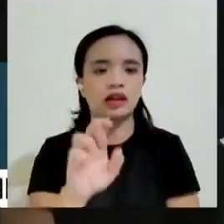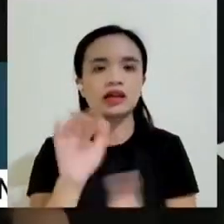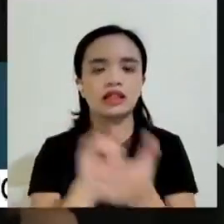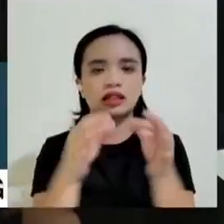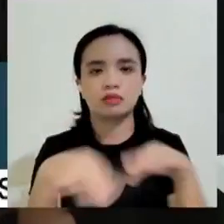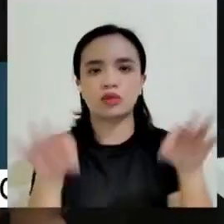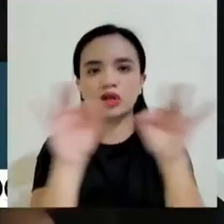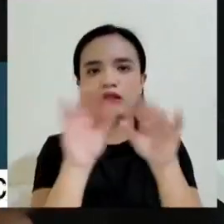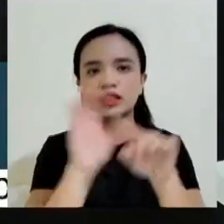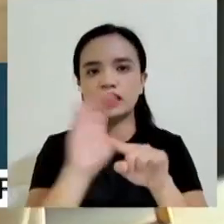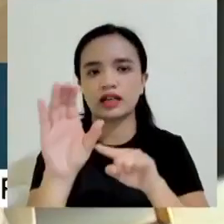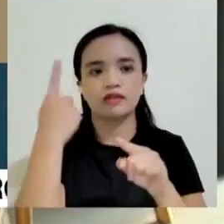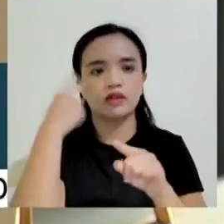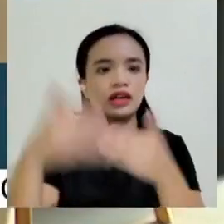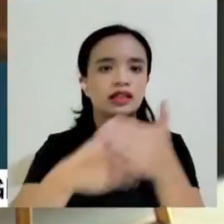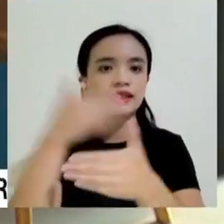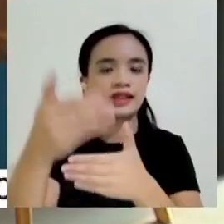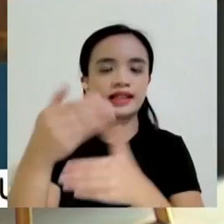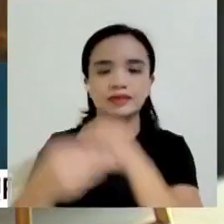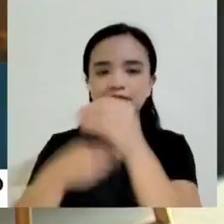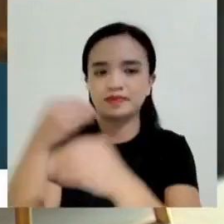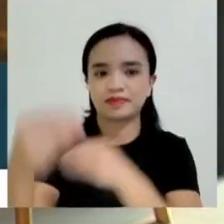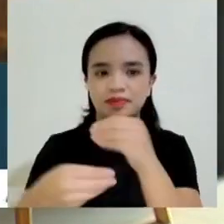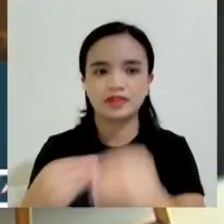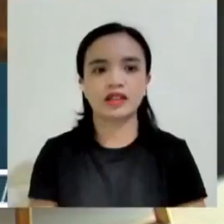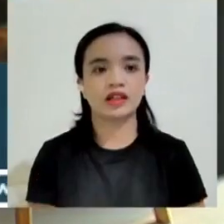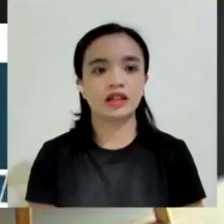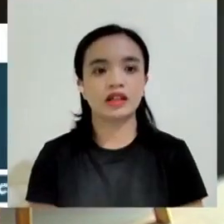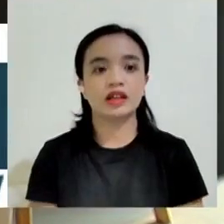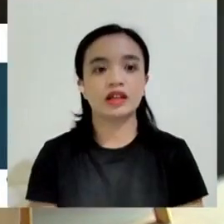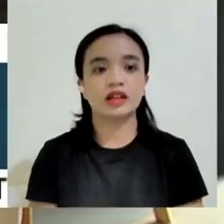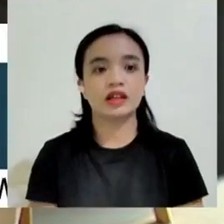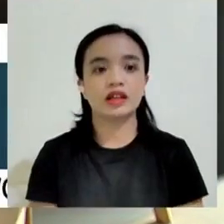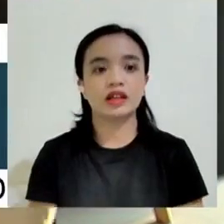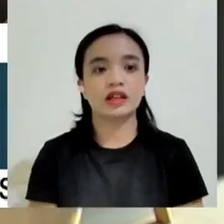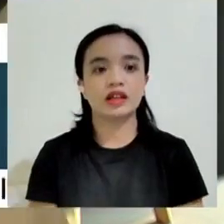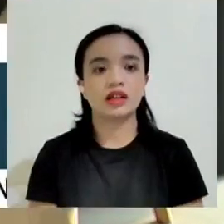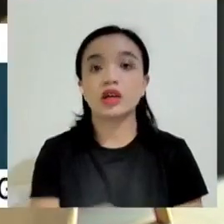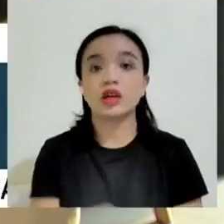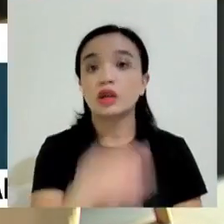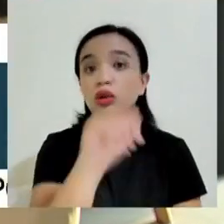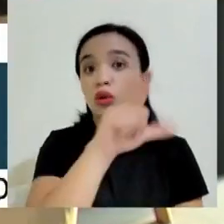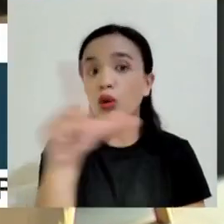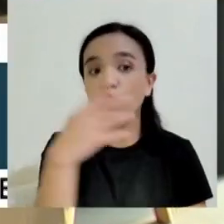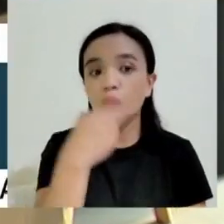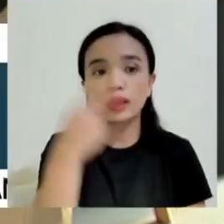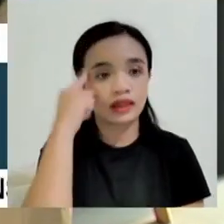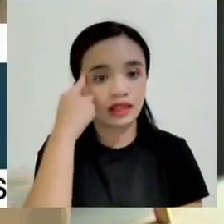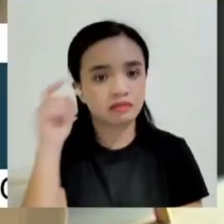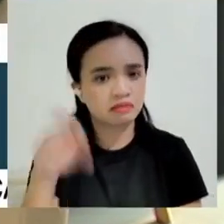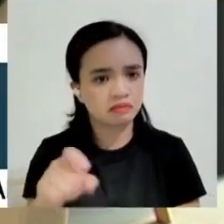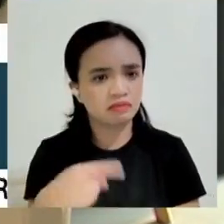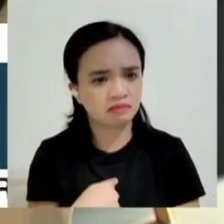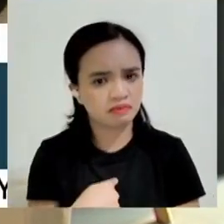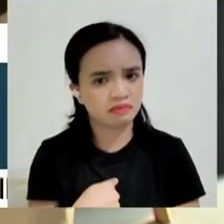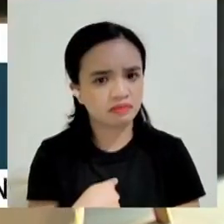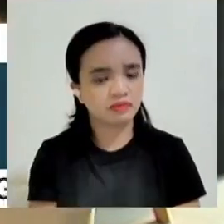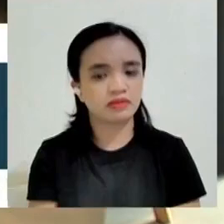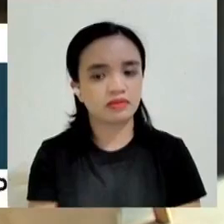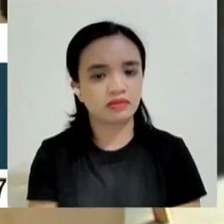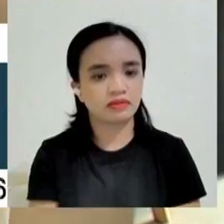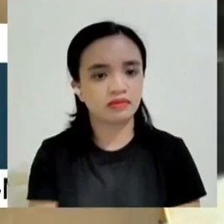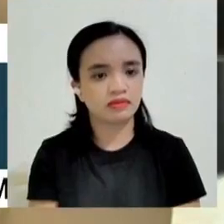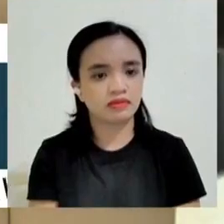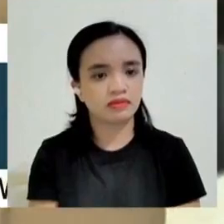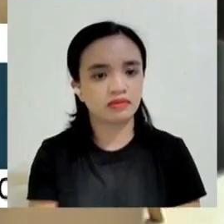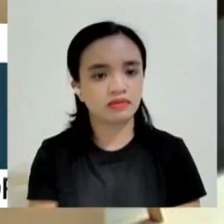the next generation. For those who are considering, should I go into communication or PR? Well, this book maybe will